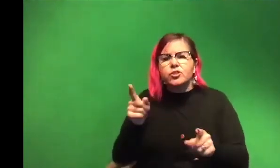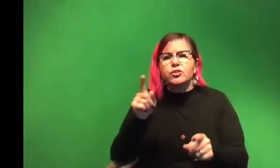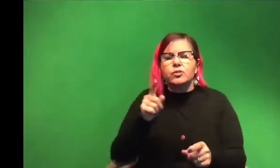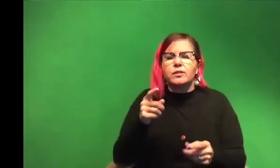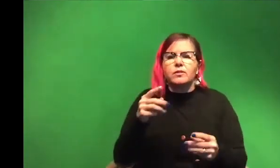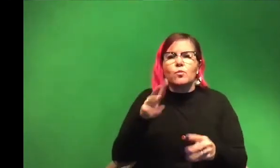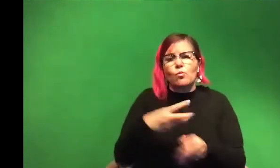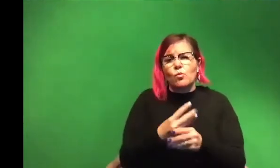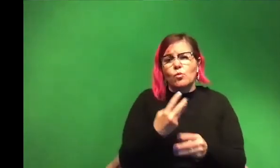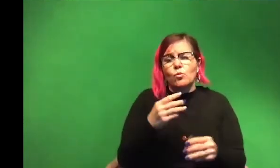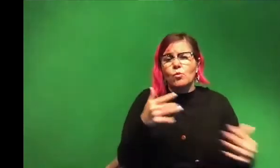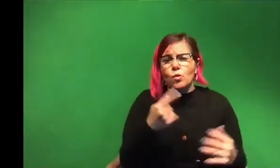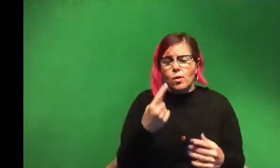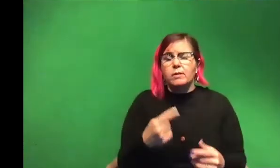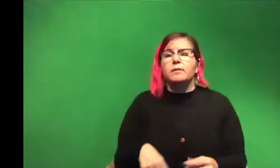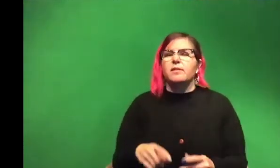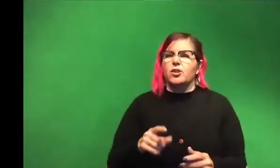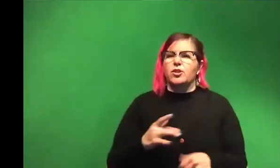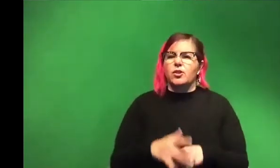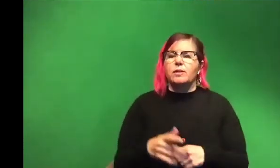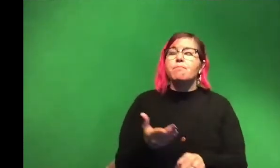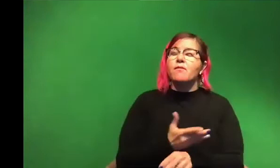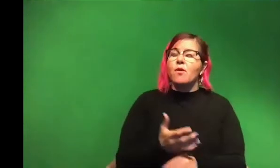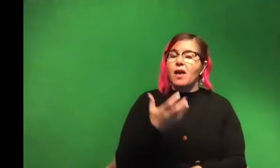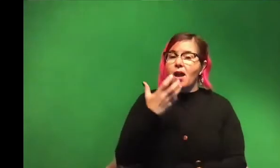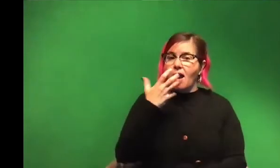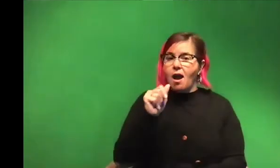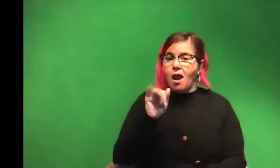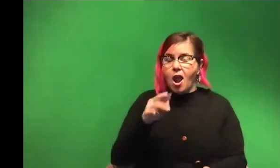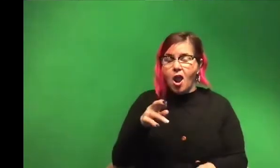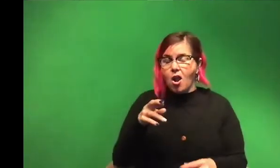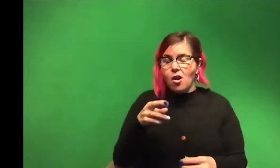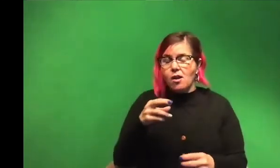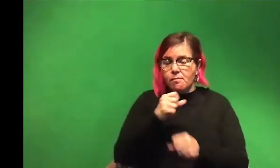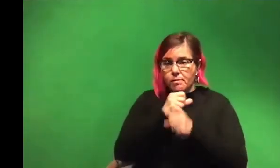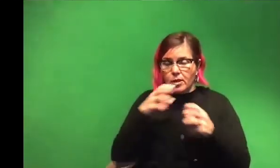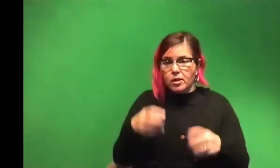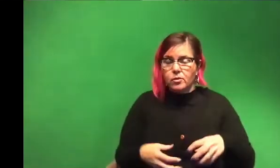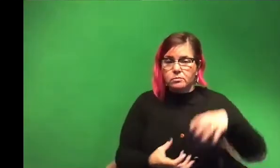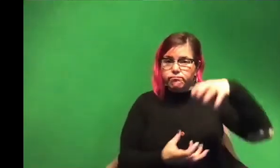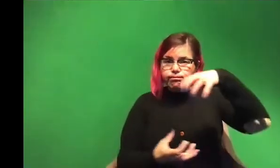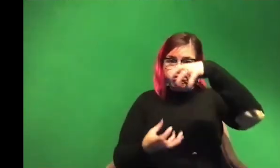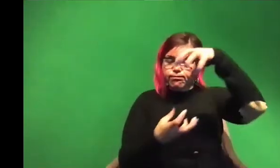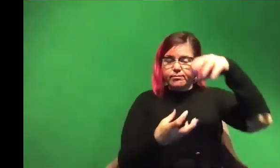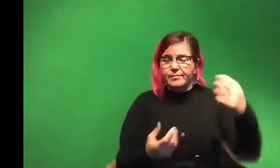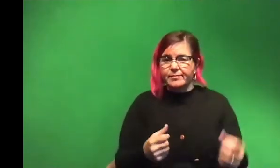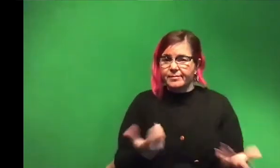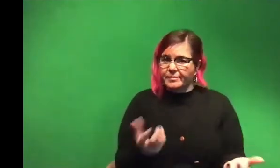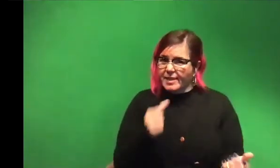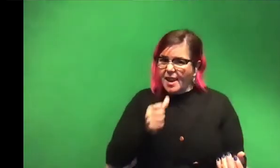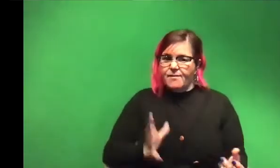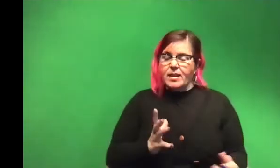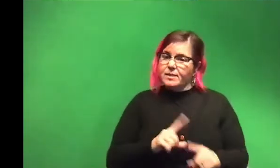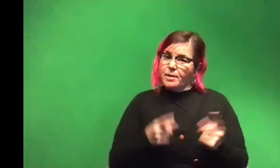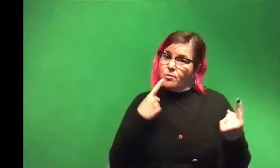earliest use cases. But before that, we also used hot air balloons, which Wow. again, not as elegant, but it still worked. Right,